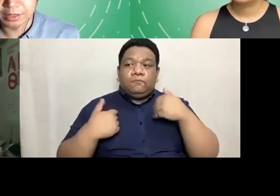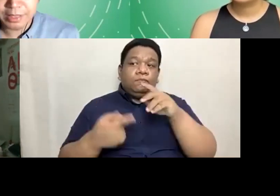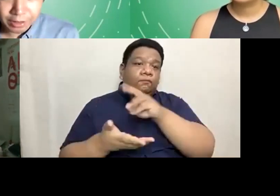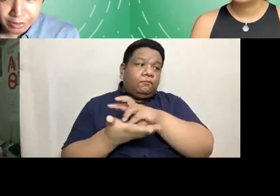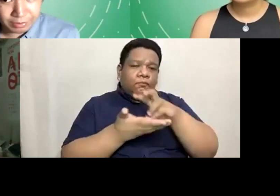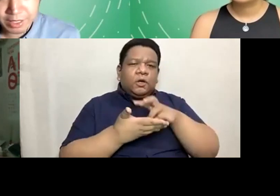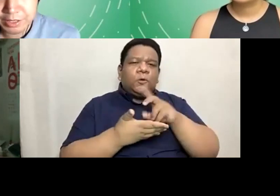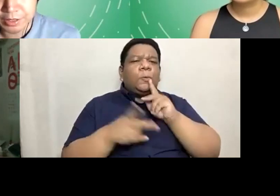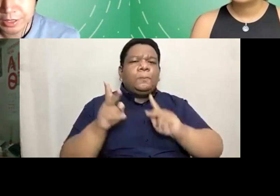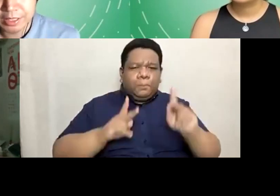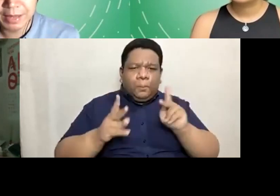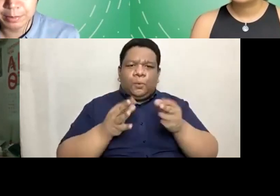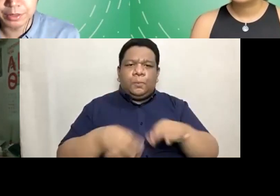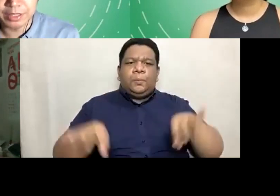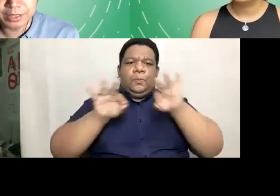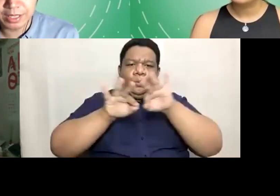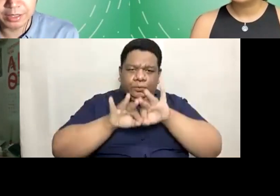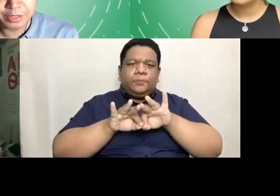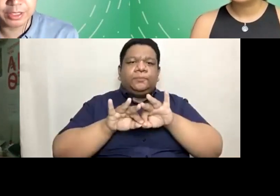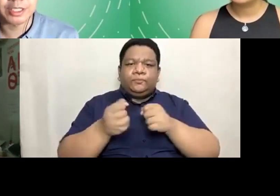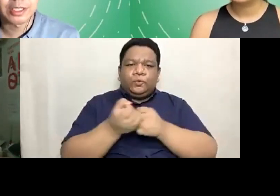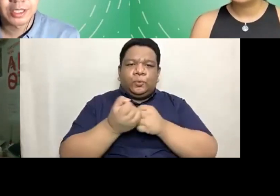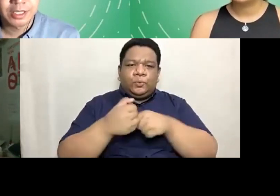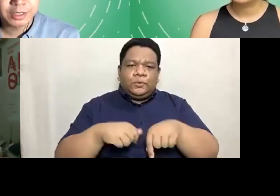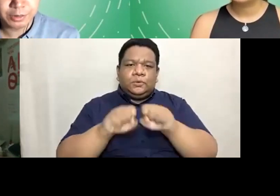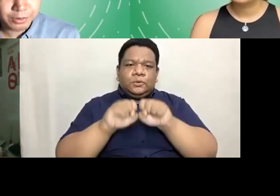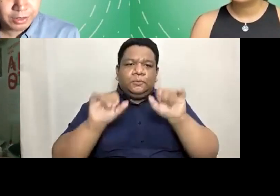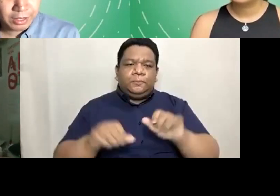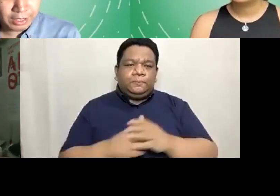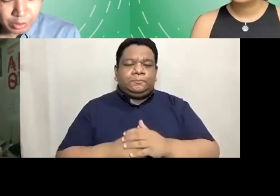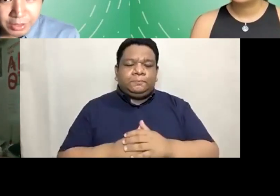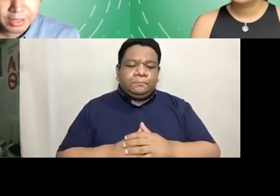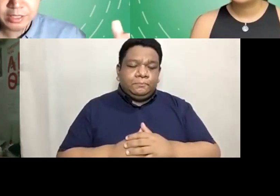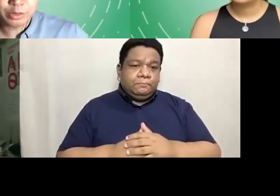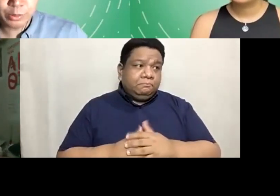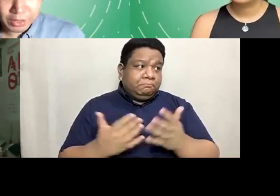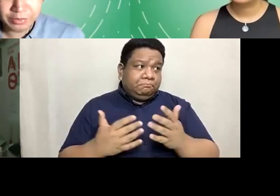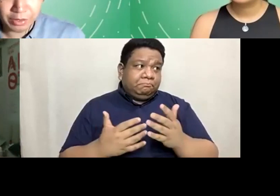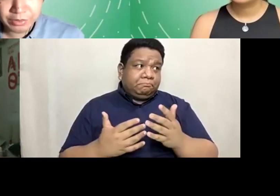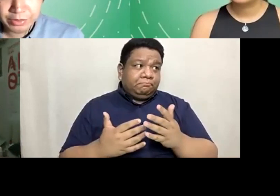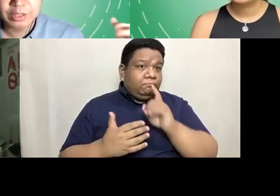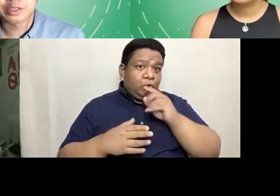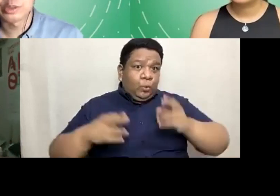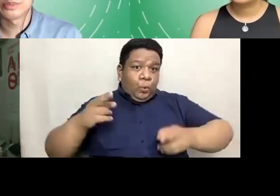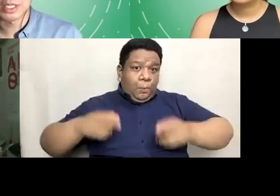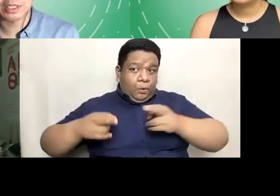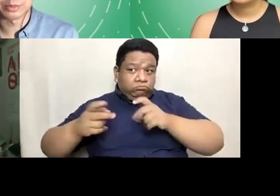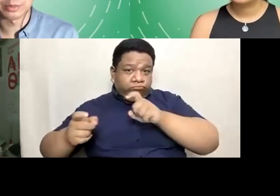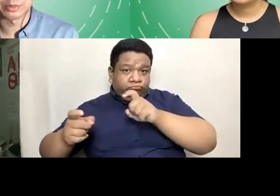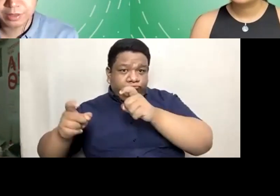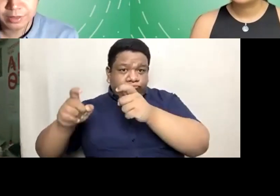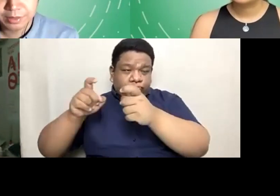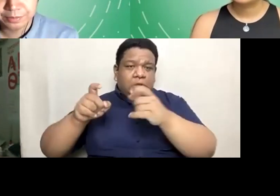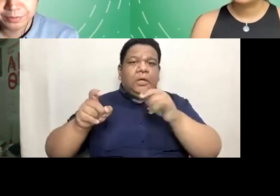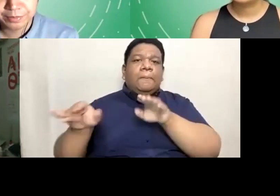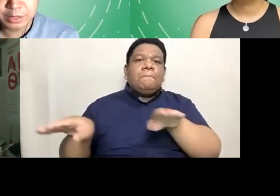important and they are essential in the backbone of this kind of structure. So as robots evolve, so must